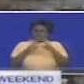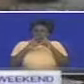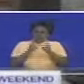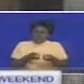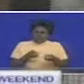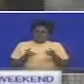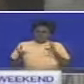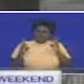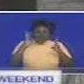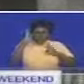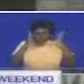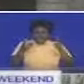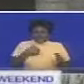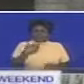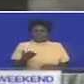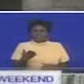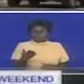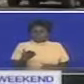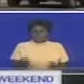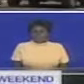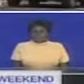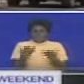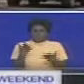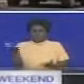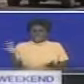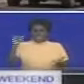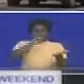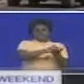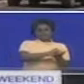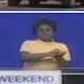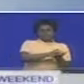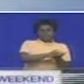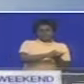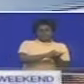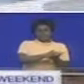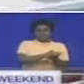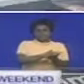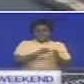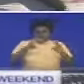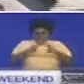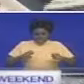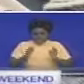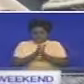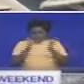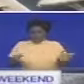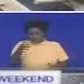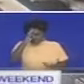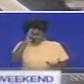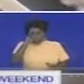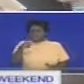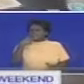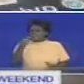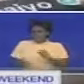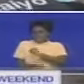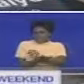among Kenyans, the explosion at the Jomo Kenyatta International Airport. Inspector General of Police David Kimayo explained to